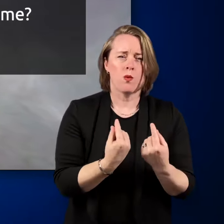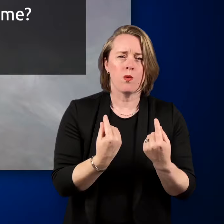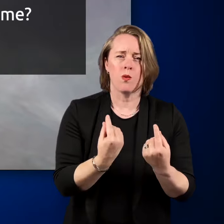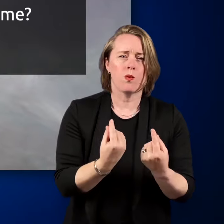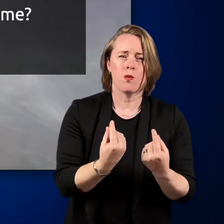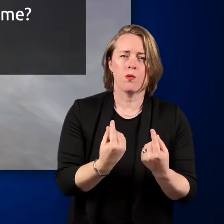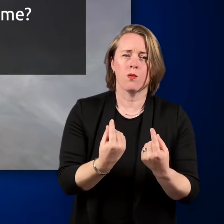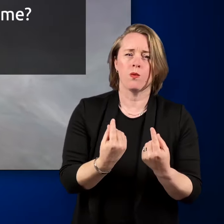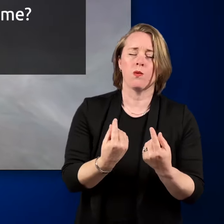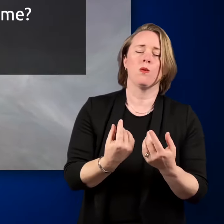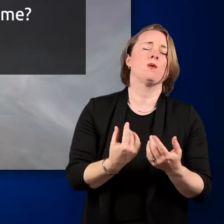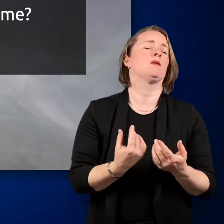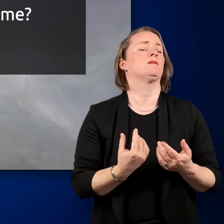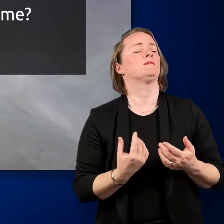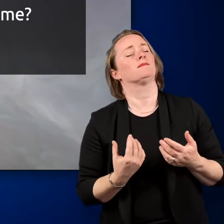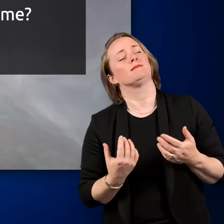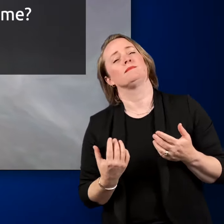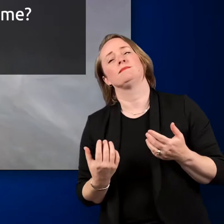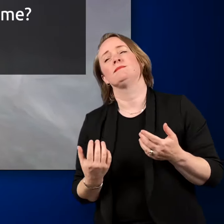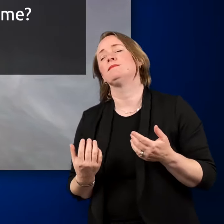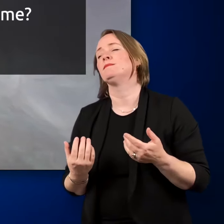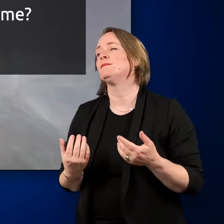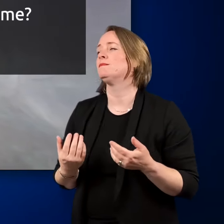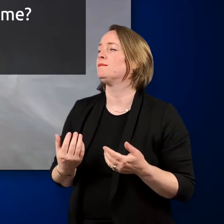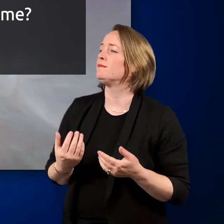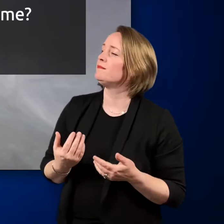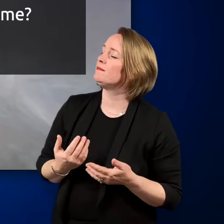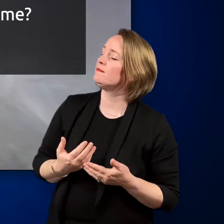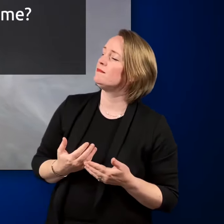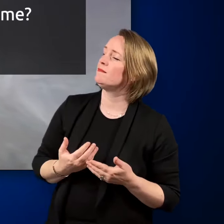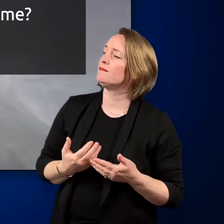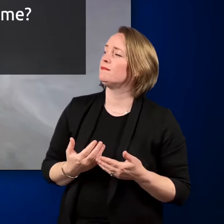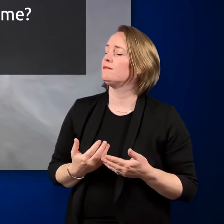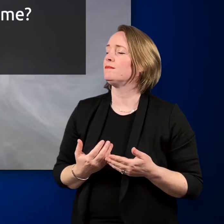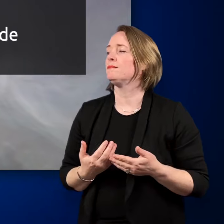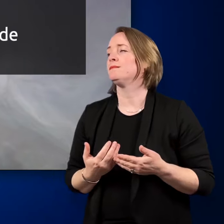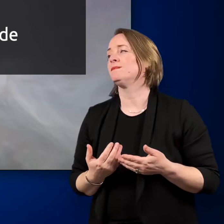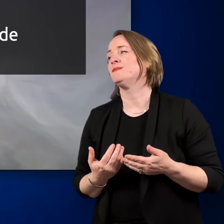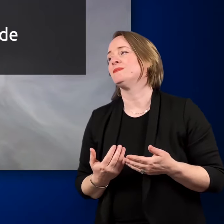in my place,